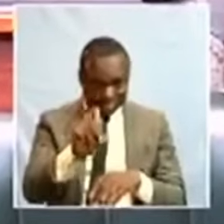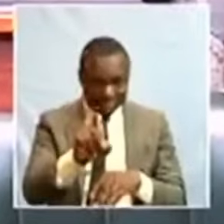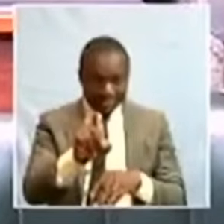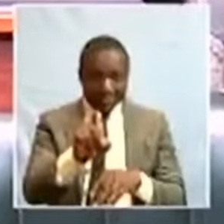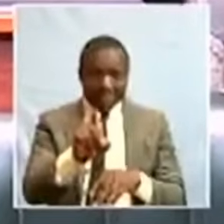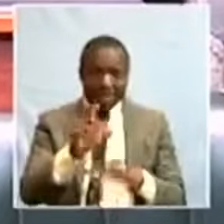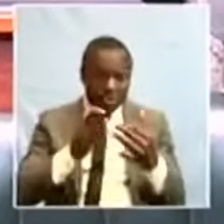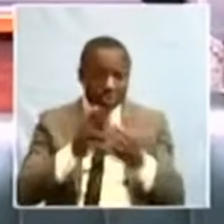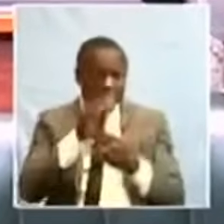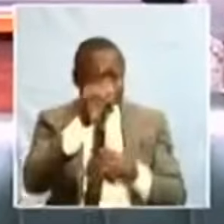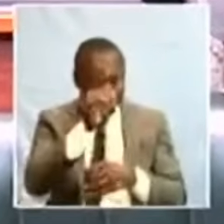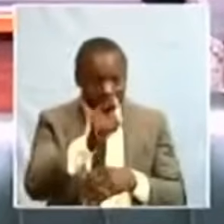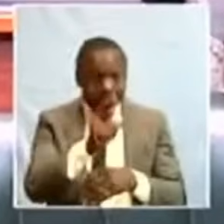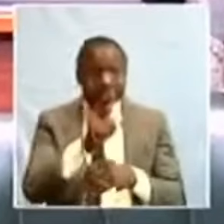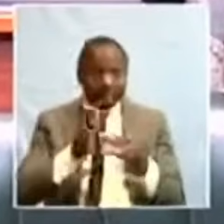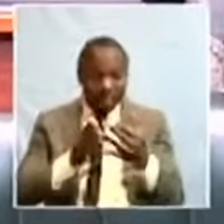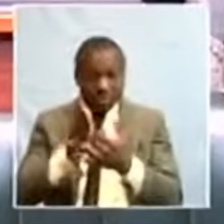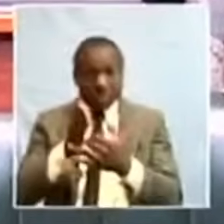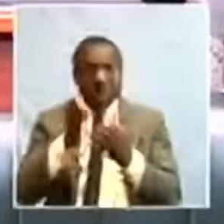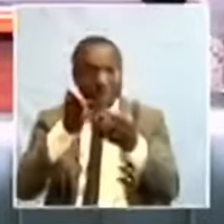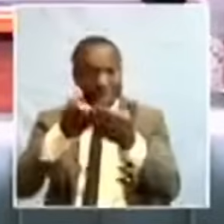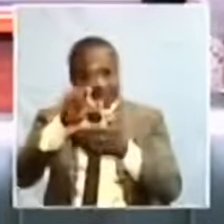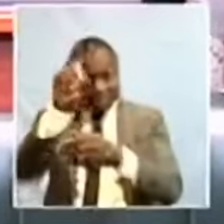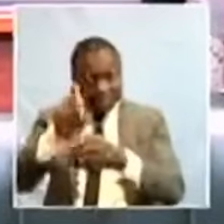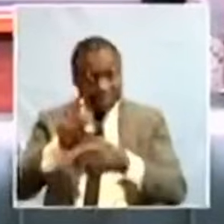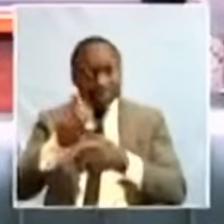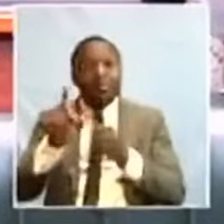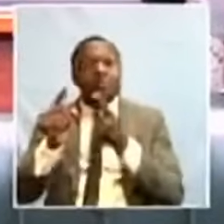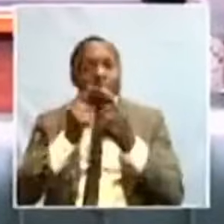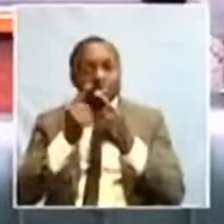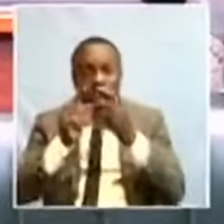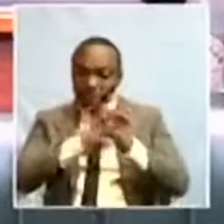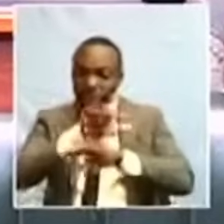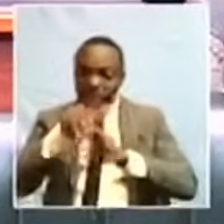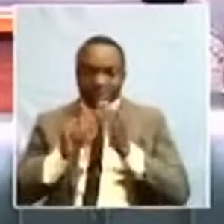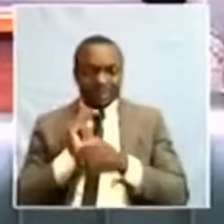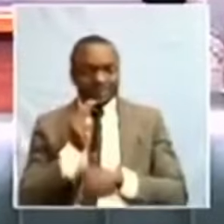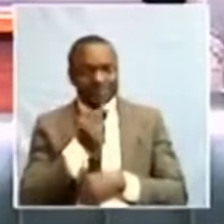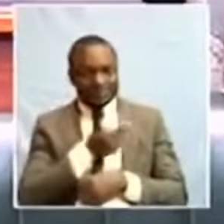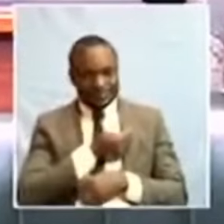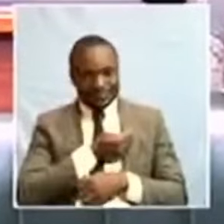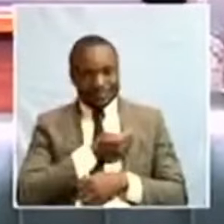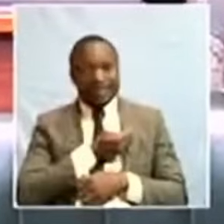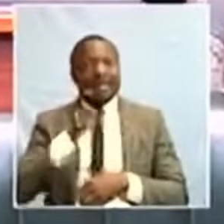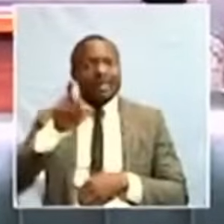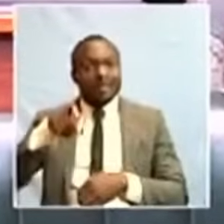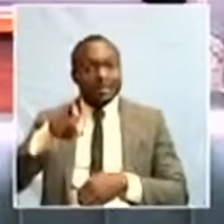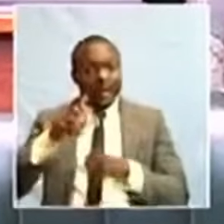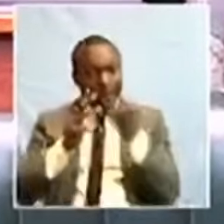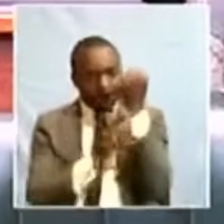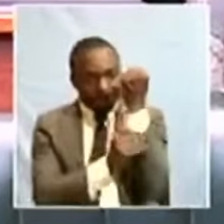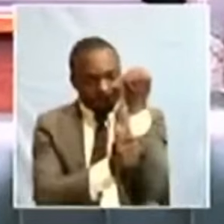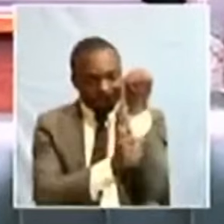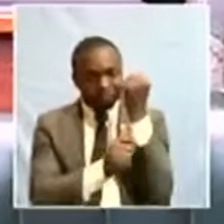that through this question, we are speaking to all of us that need maize.